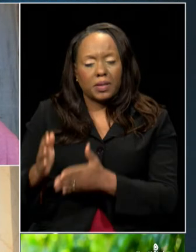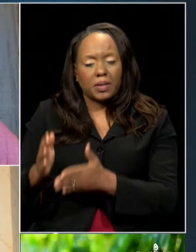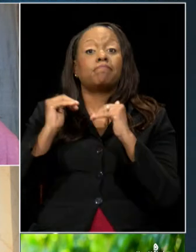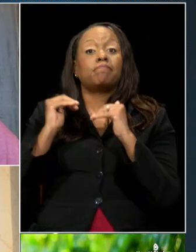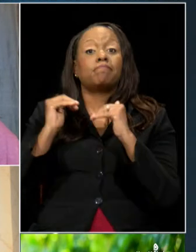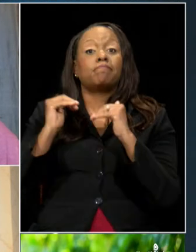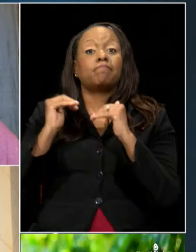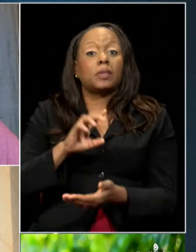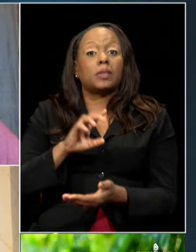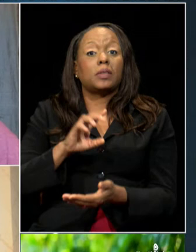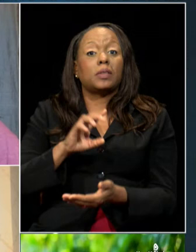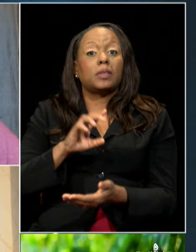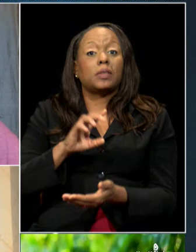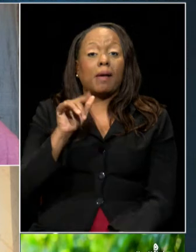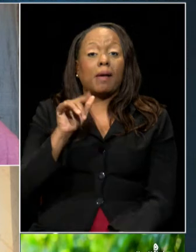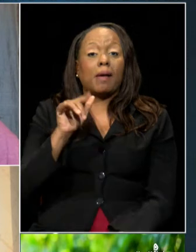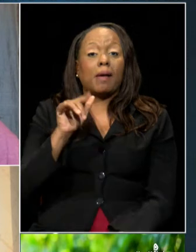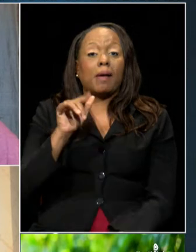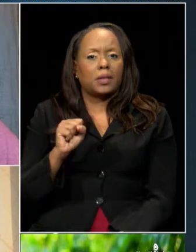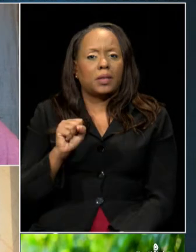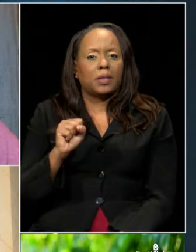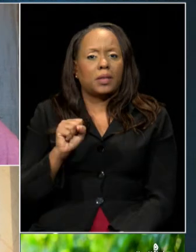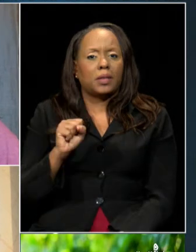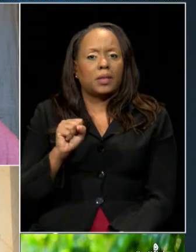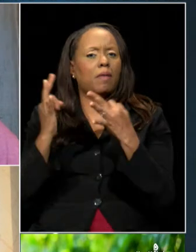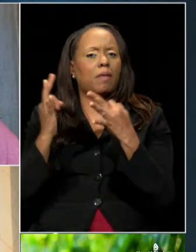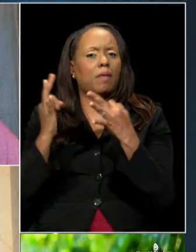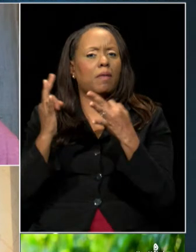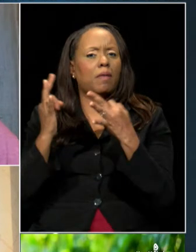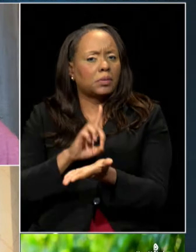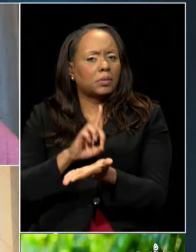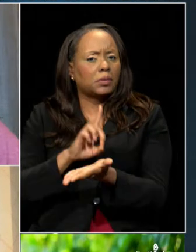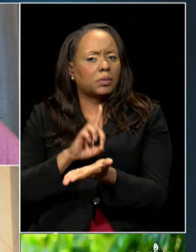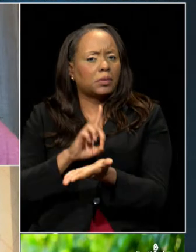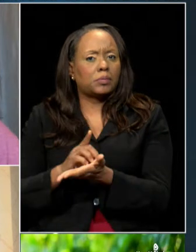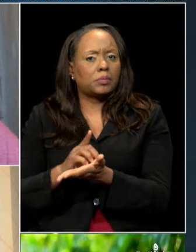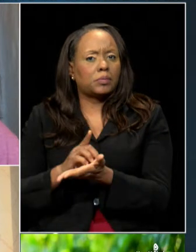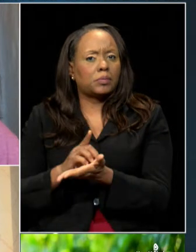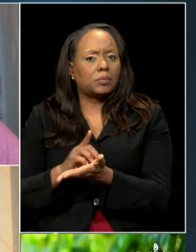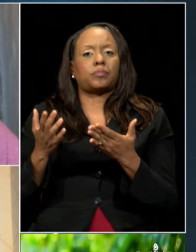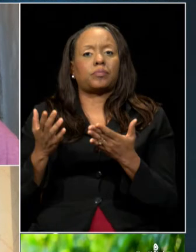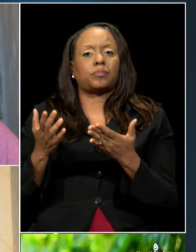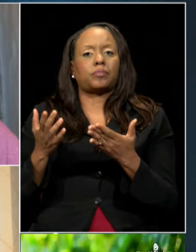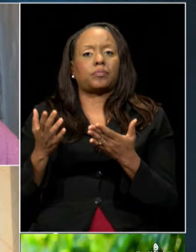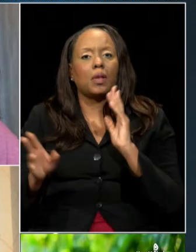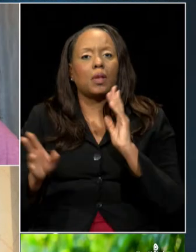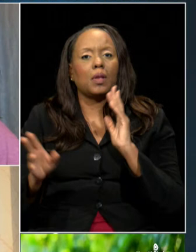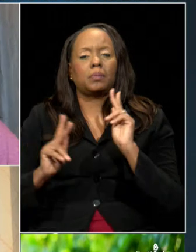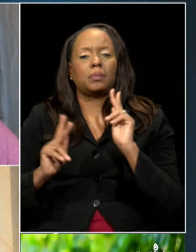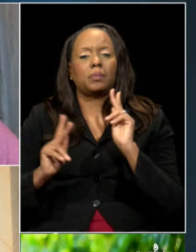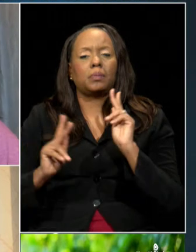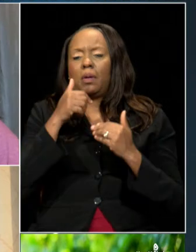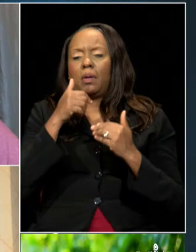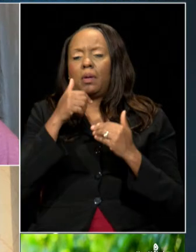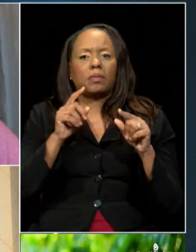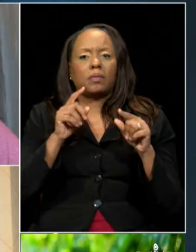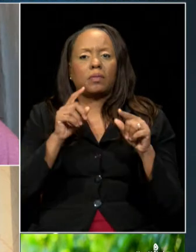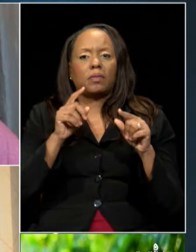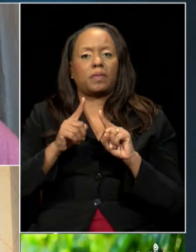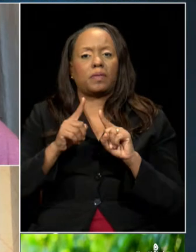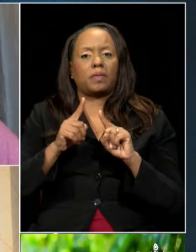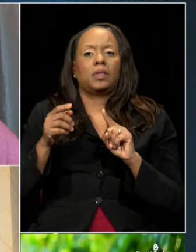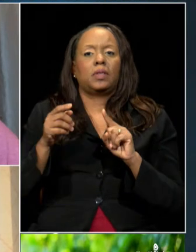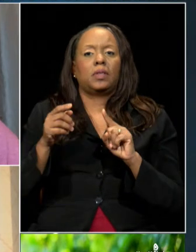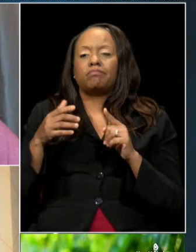and she also works closely with a number of persons who are impacted by renal conditions, kidney